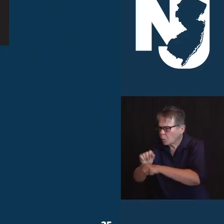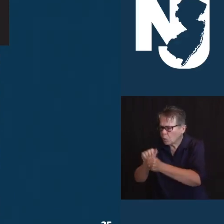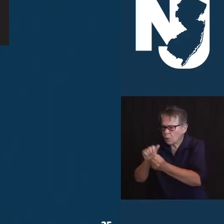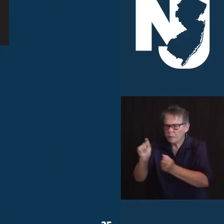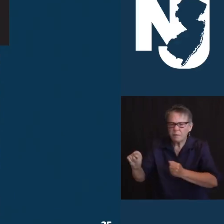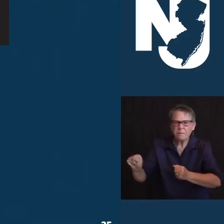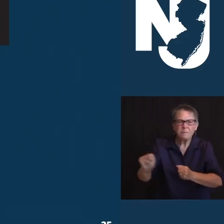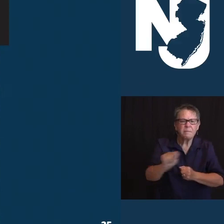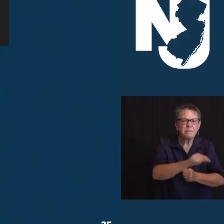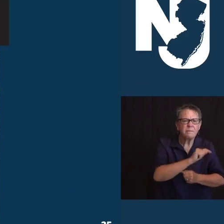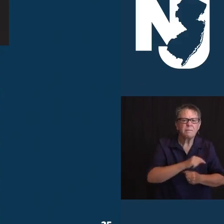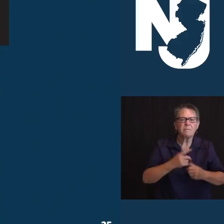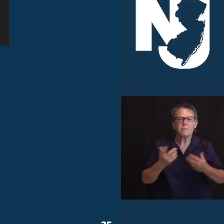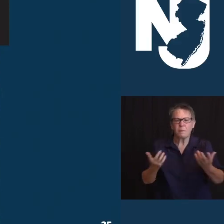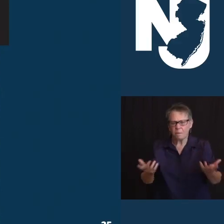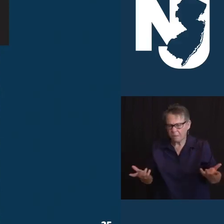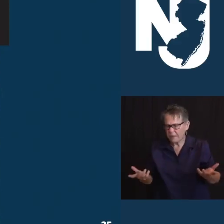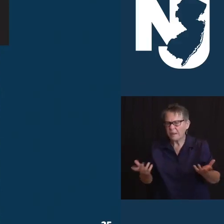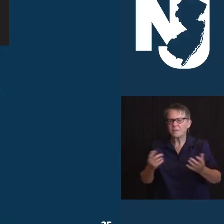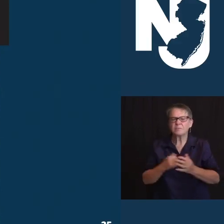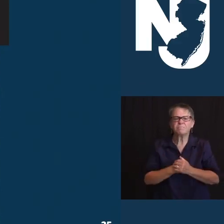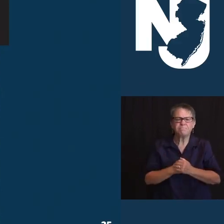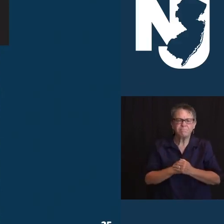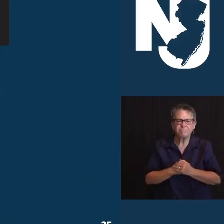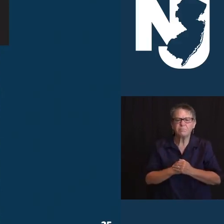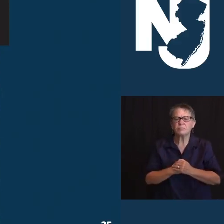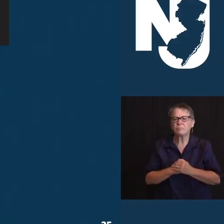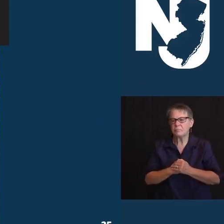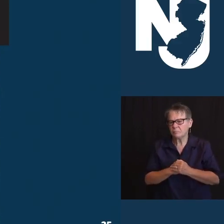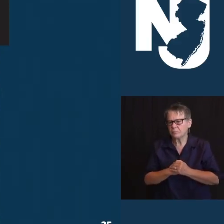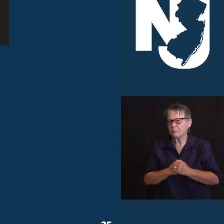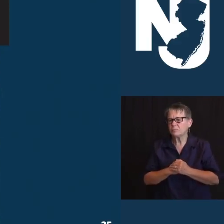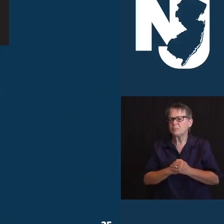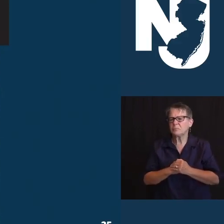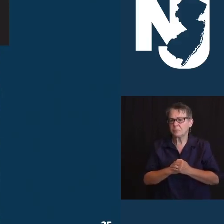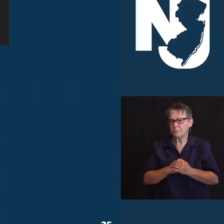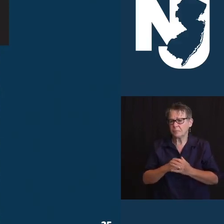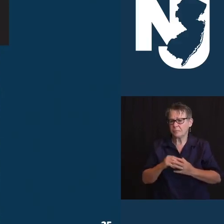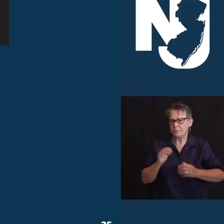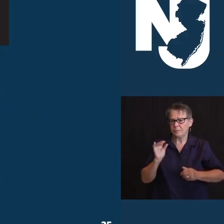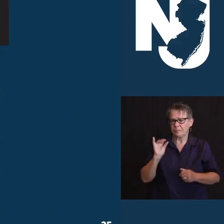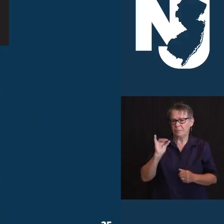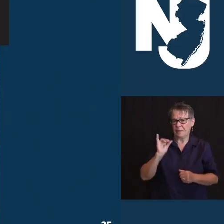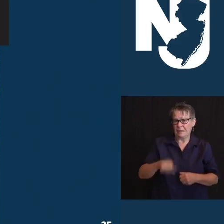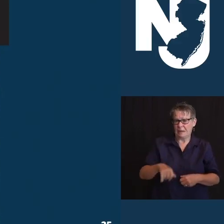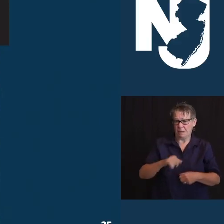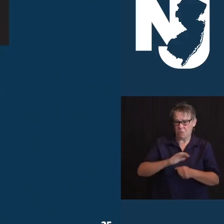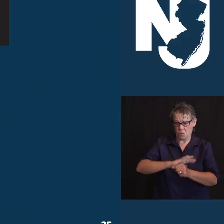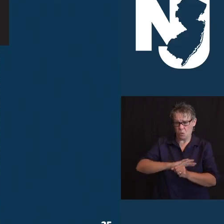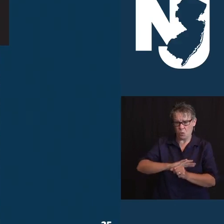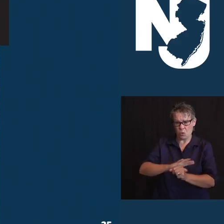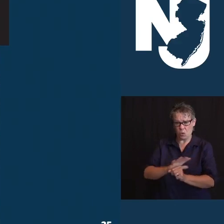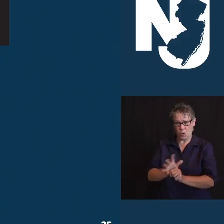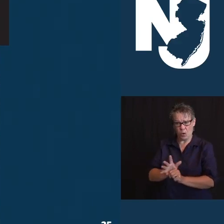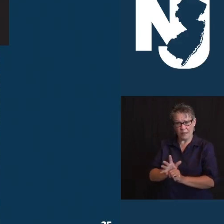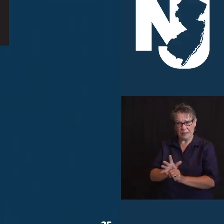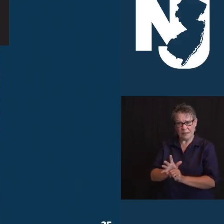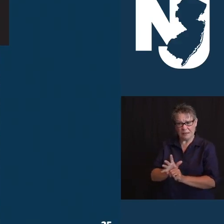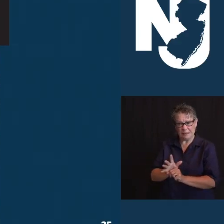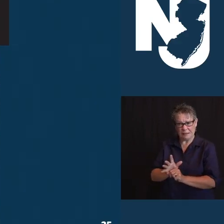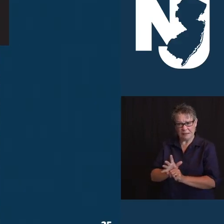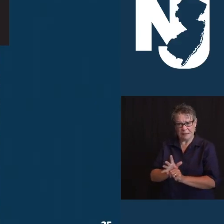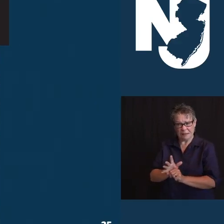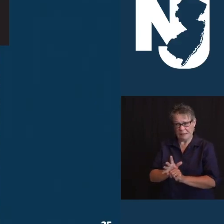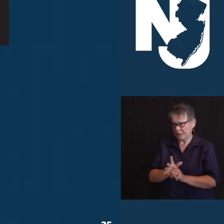Technology. But the pandemic meant that Princeton Legal Search Group would need a hand protecting their own in-house staff, and an